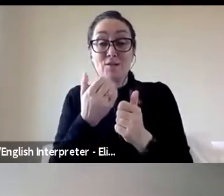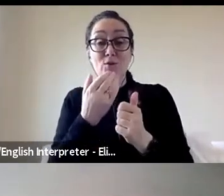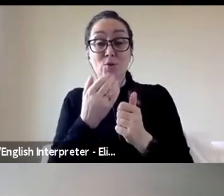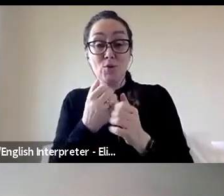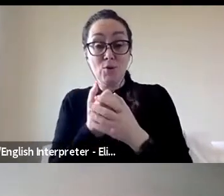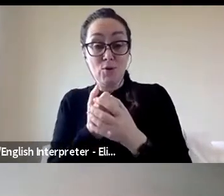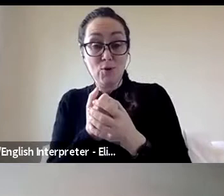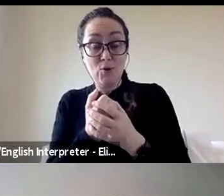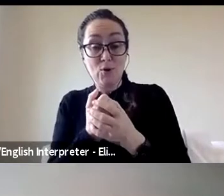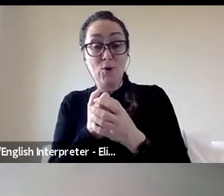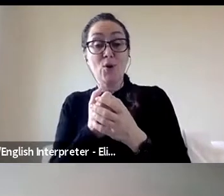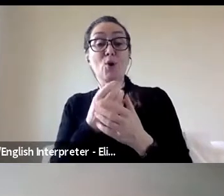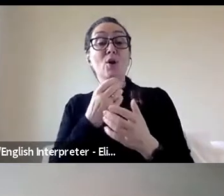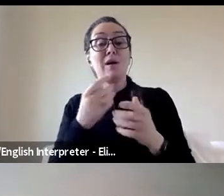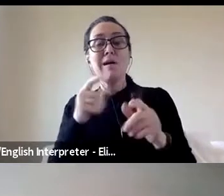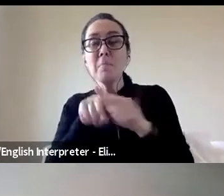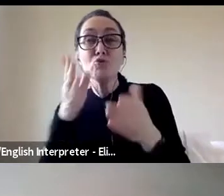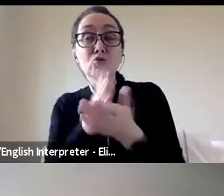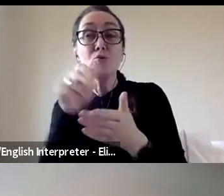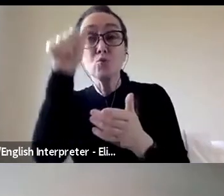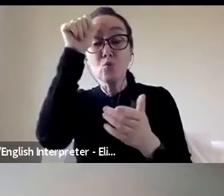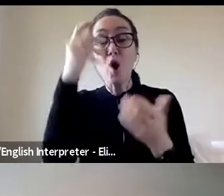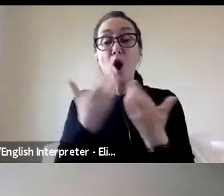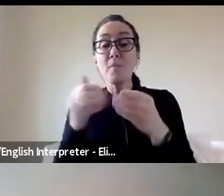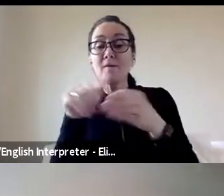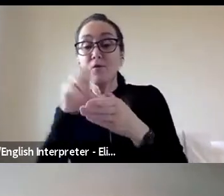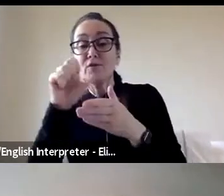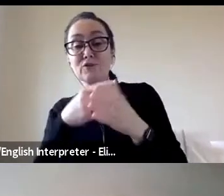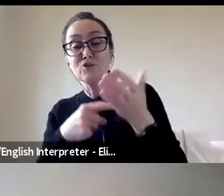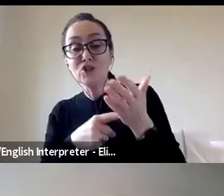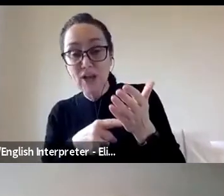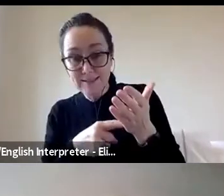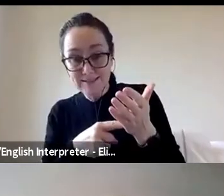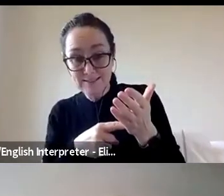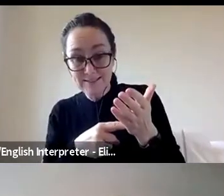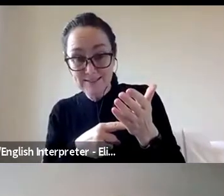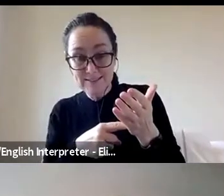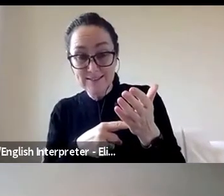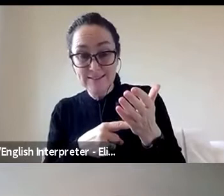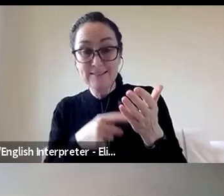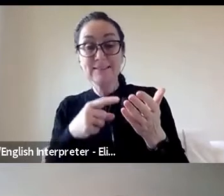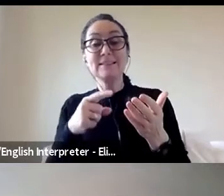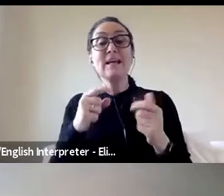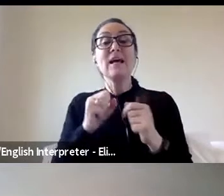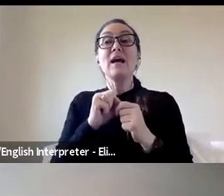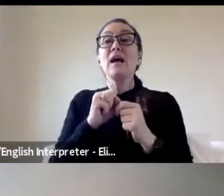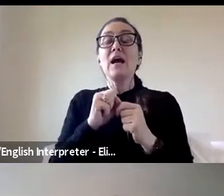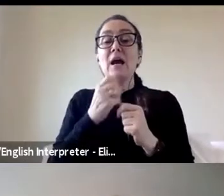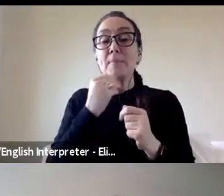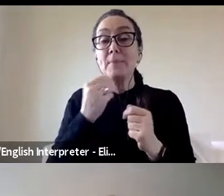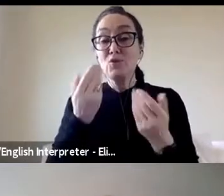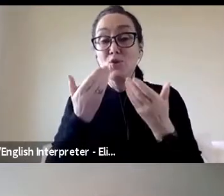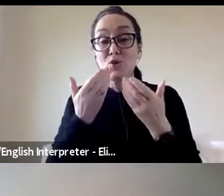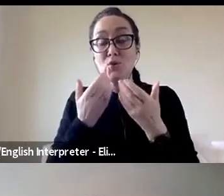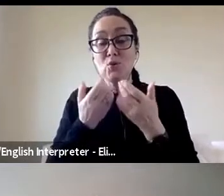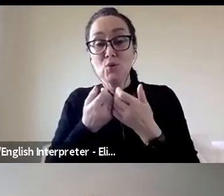your cursor over the bottom of your Zoom screen, you'll see the chat. Tell us where you're sitting right now as we start